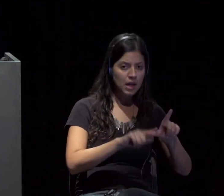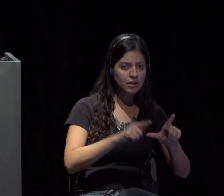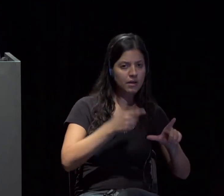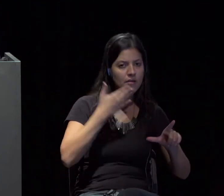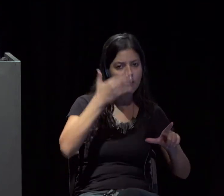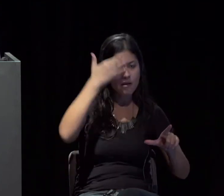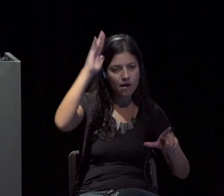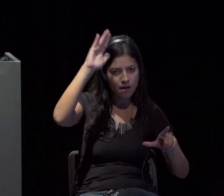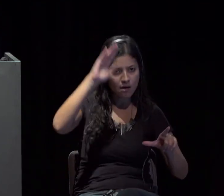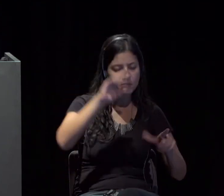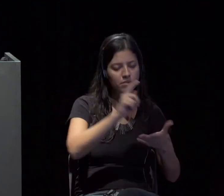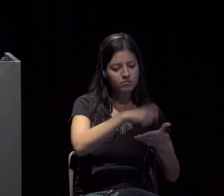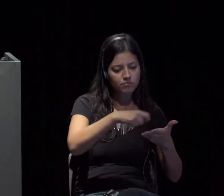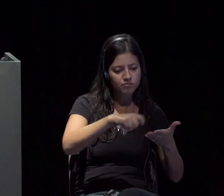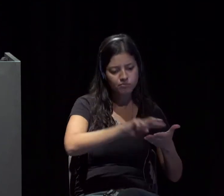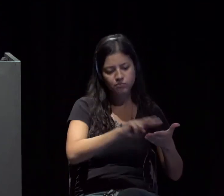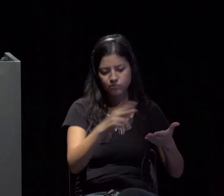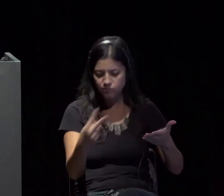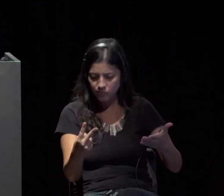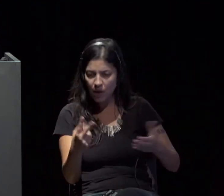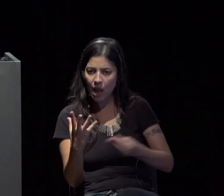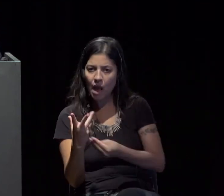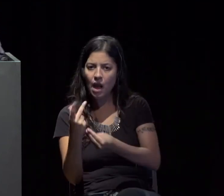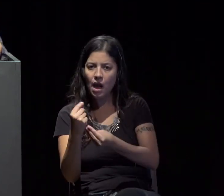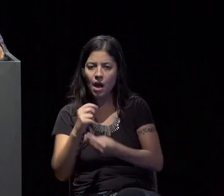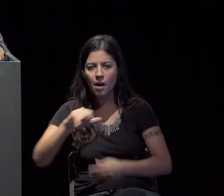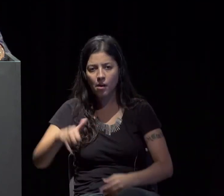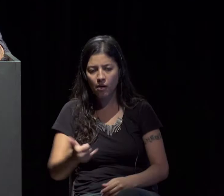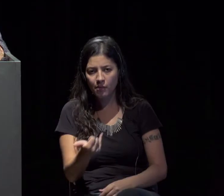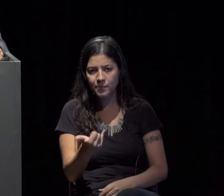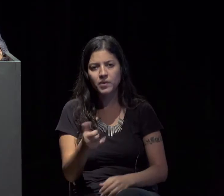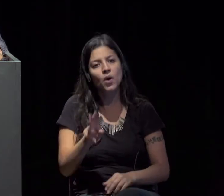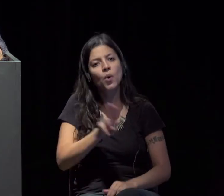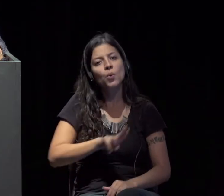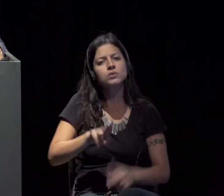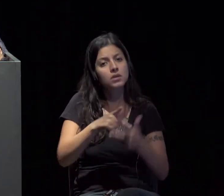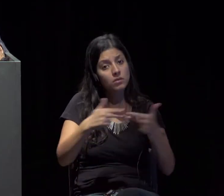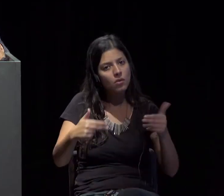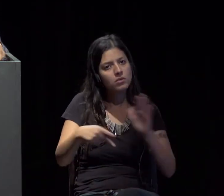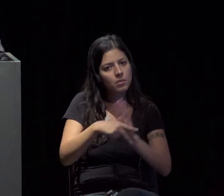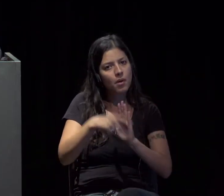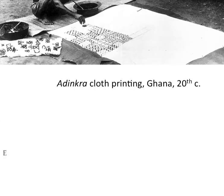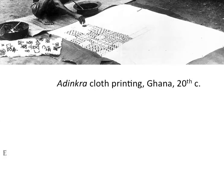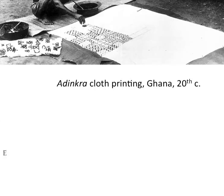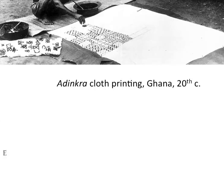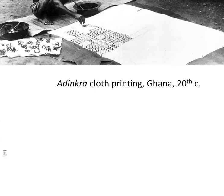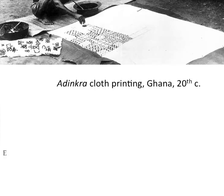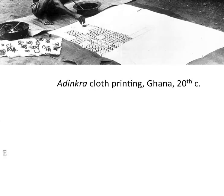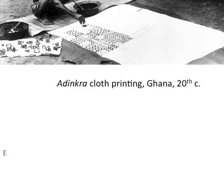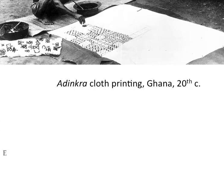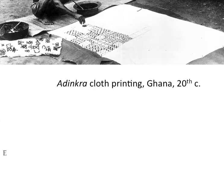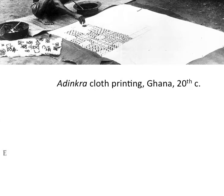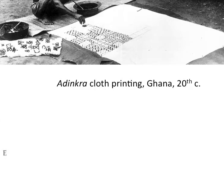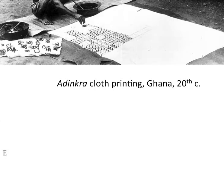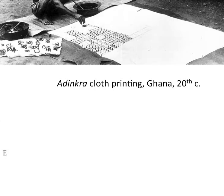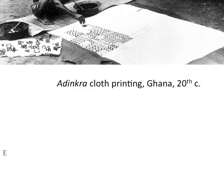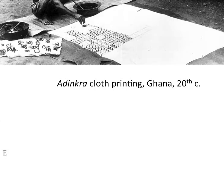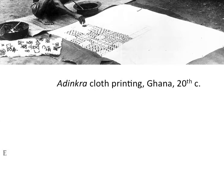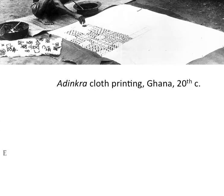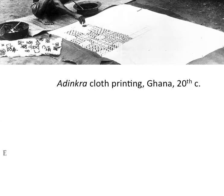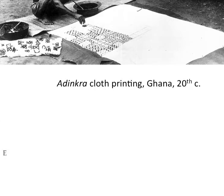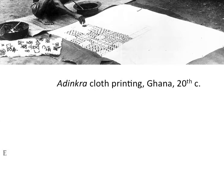and formal elements encoded in them, Anatsui subjected the Adinkra symbols to